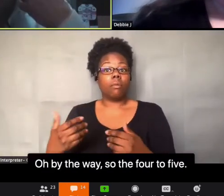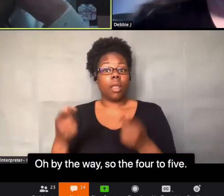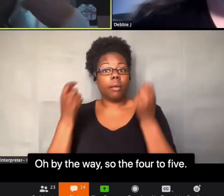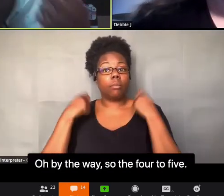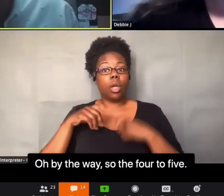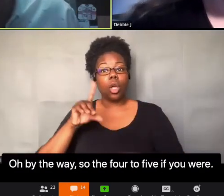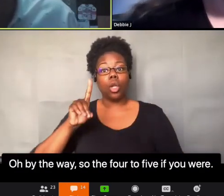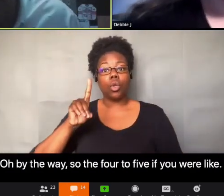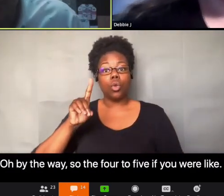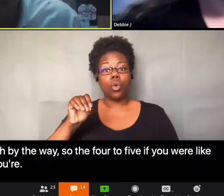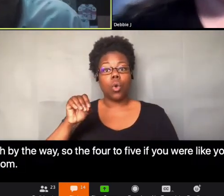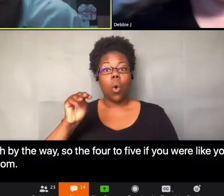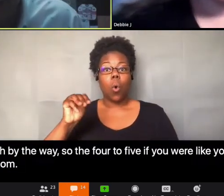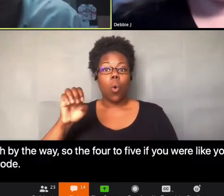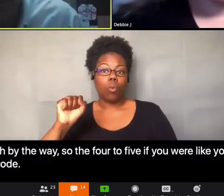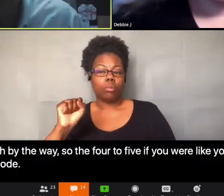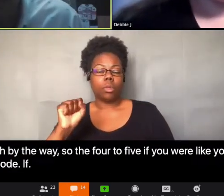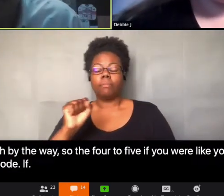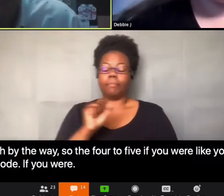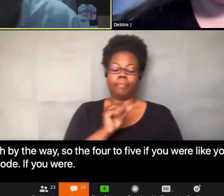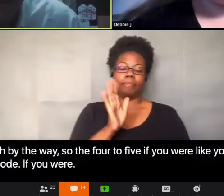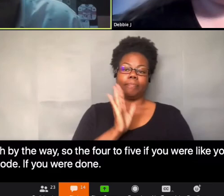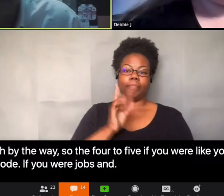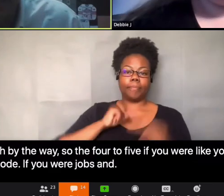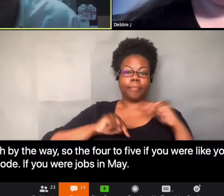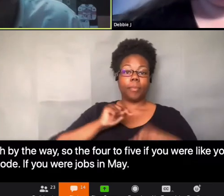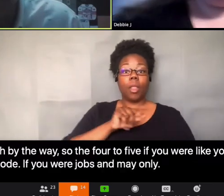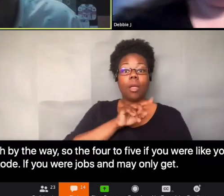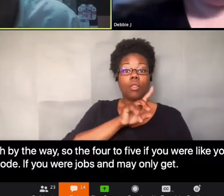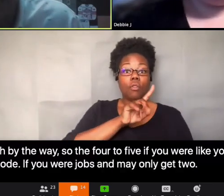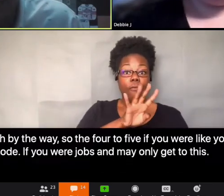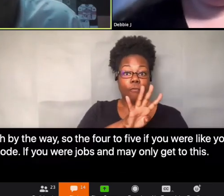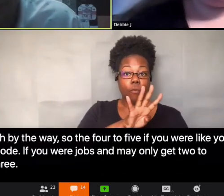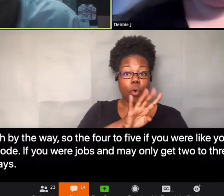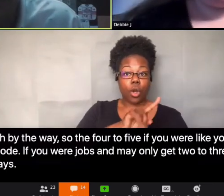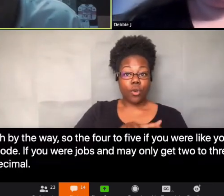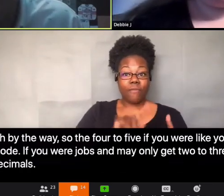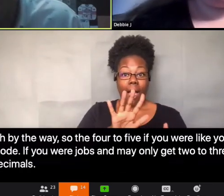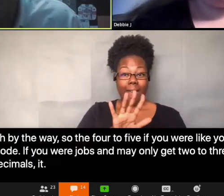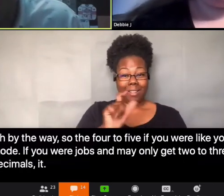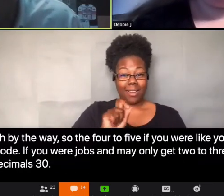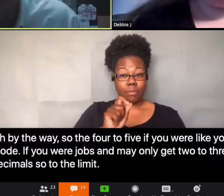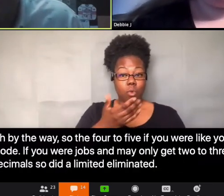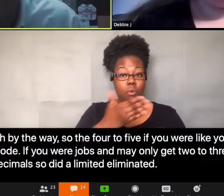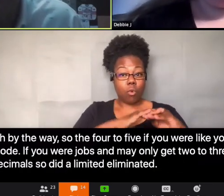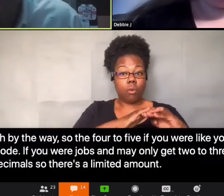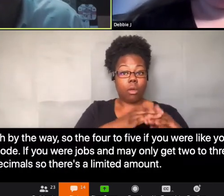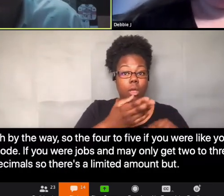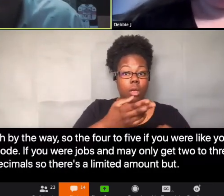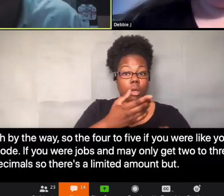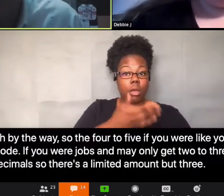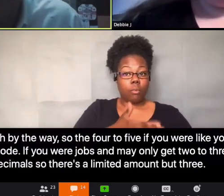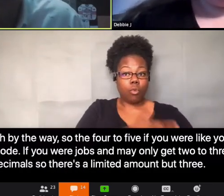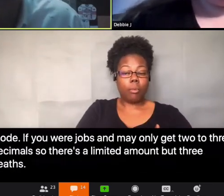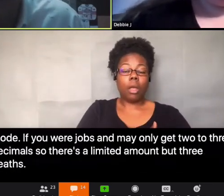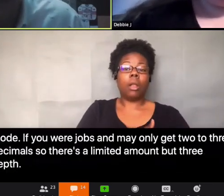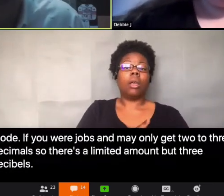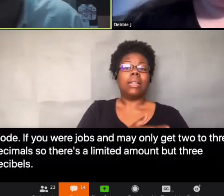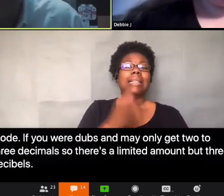is if you wear like ear molds. If you wear domes, it may only get 2 to 3 decibels. So there's a limited amount, but 3